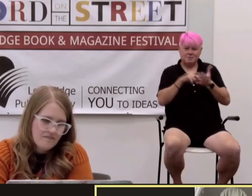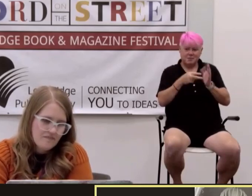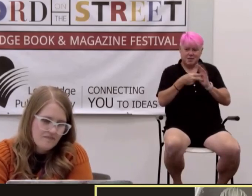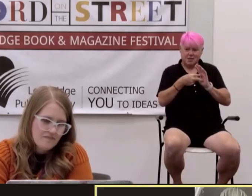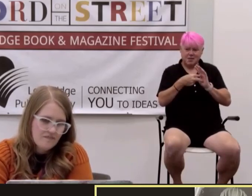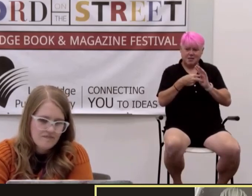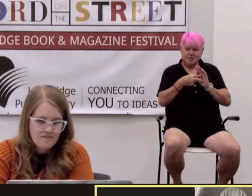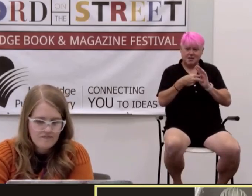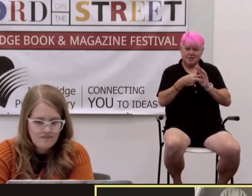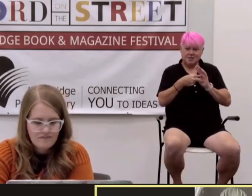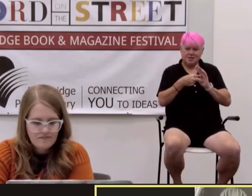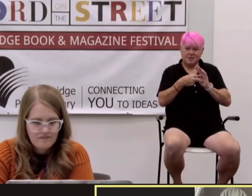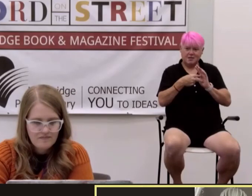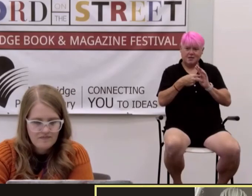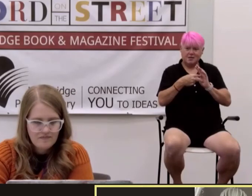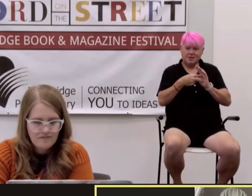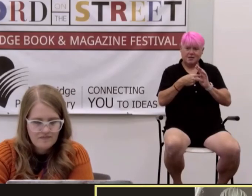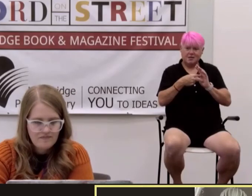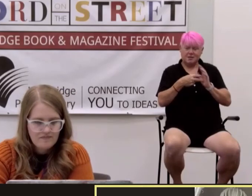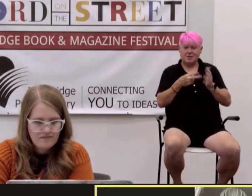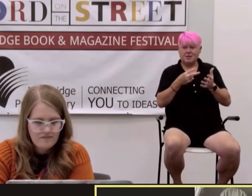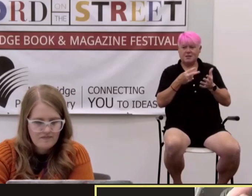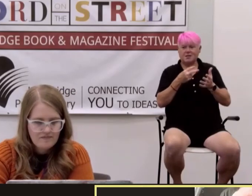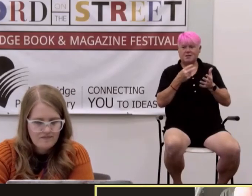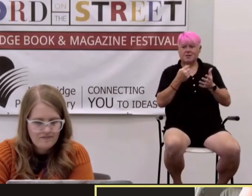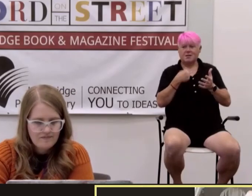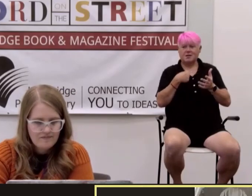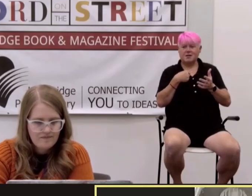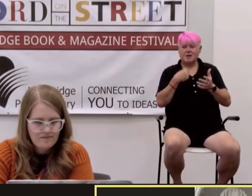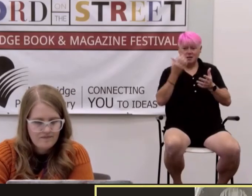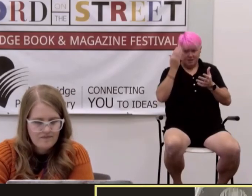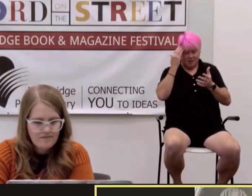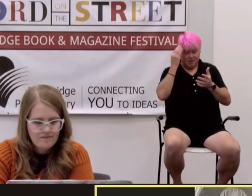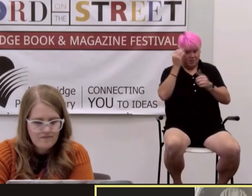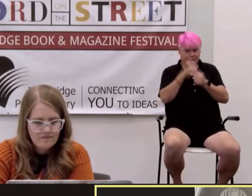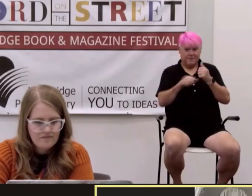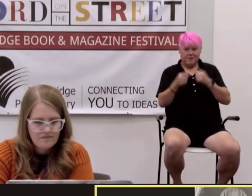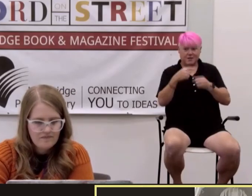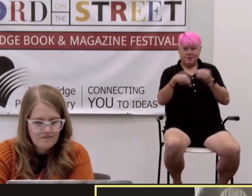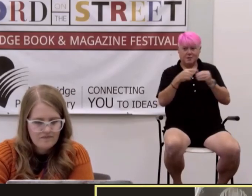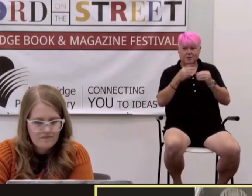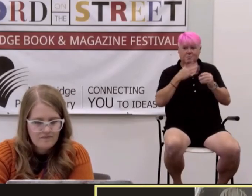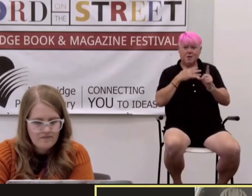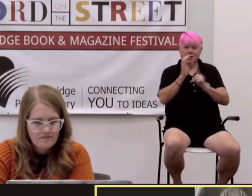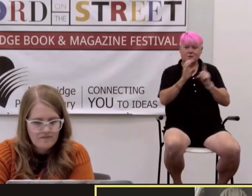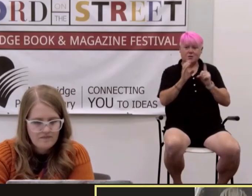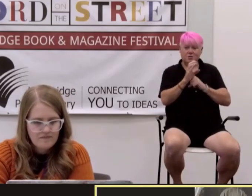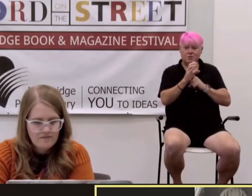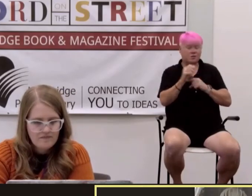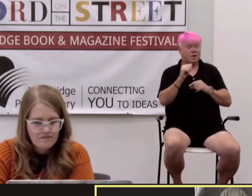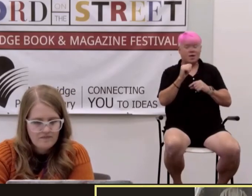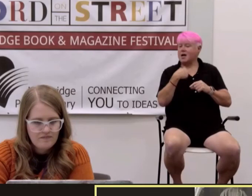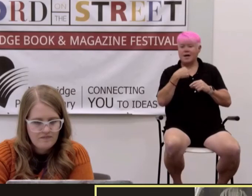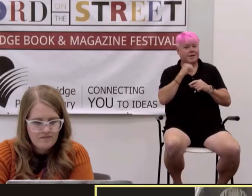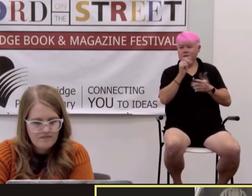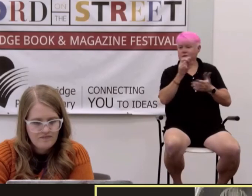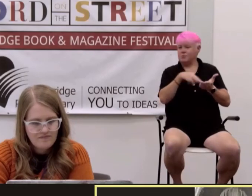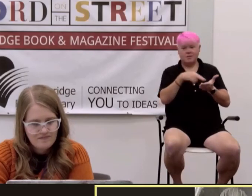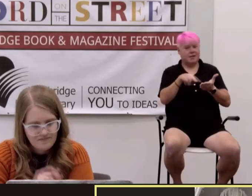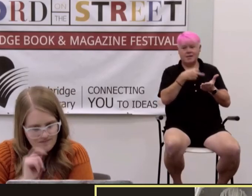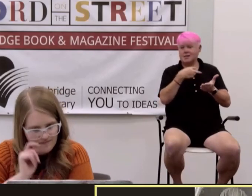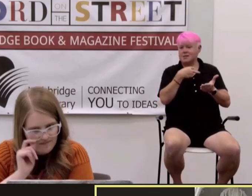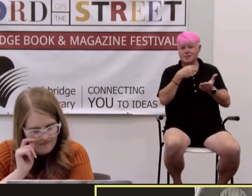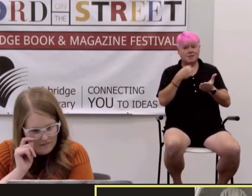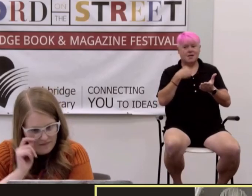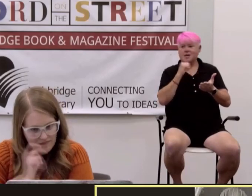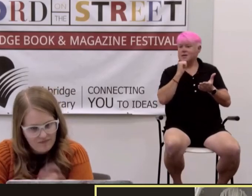I'm hyper Indigenous, meaning I know everything about my culture. So I don't dance. I don't powwow.